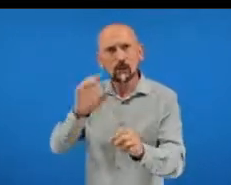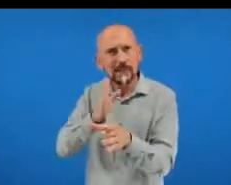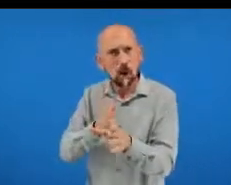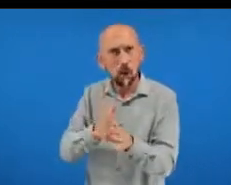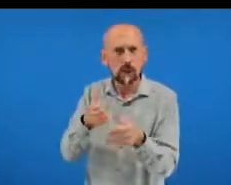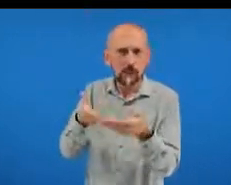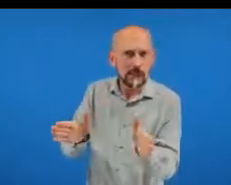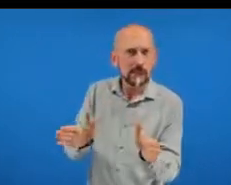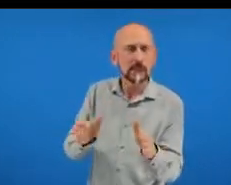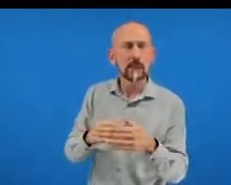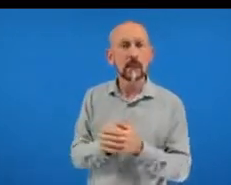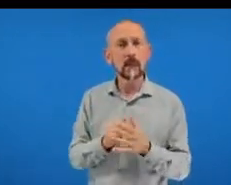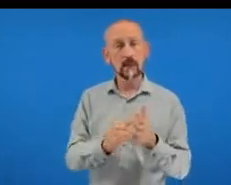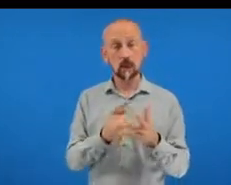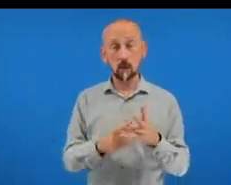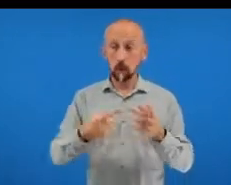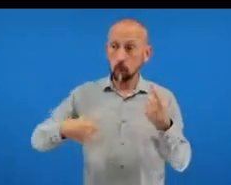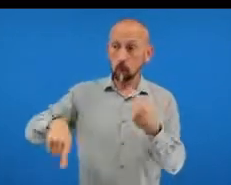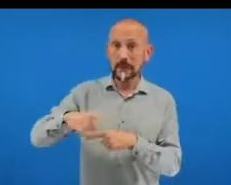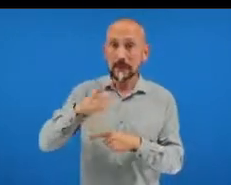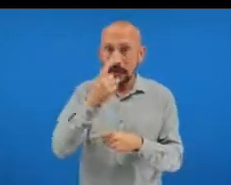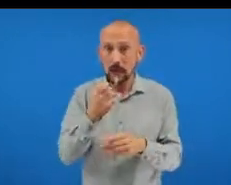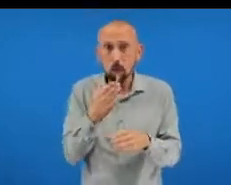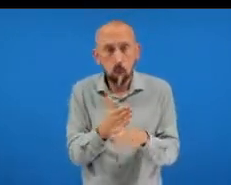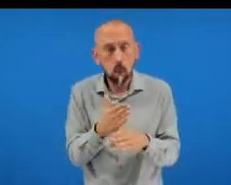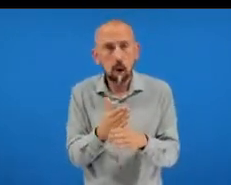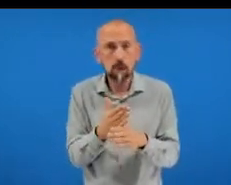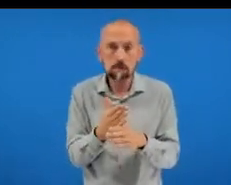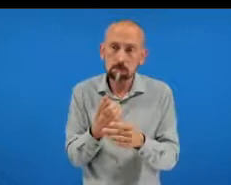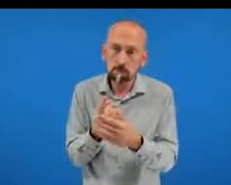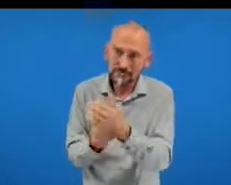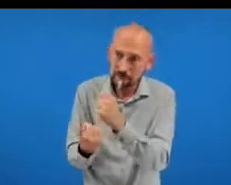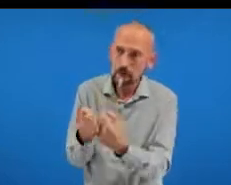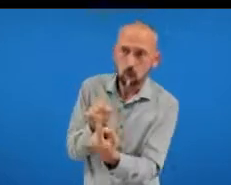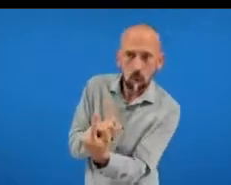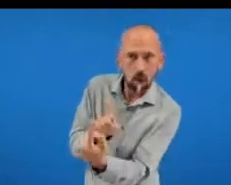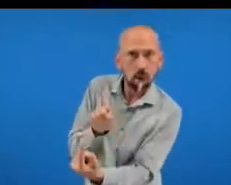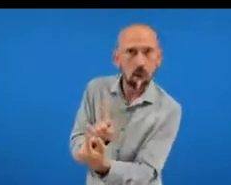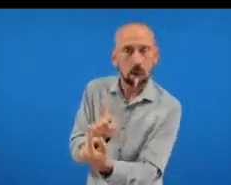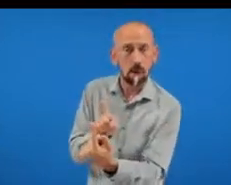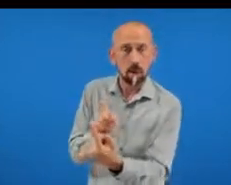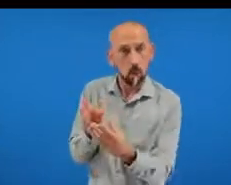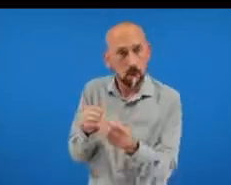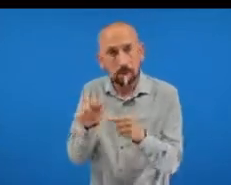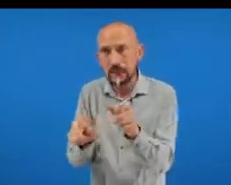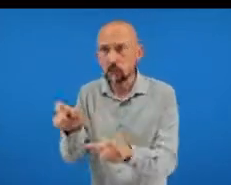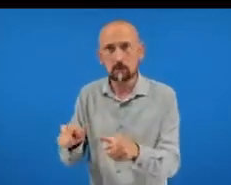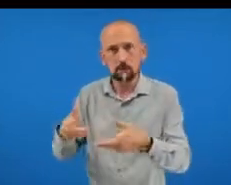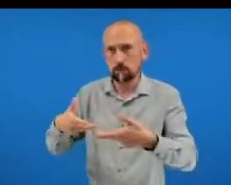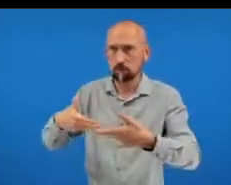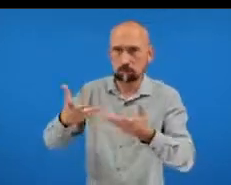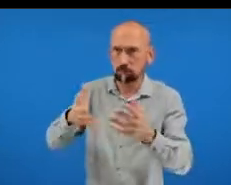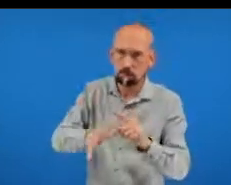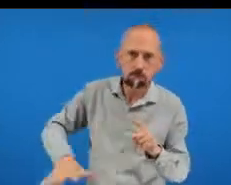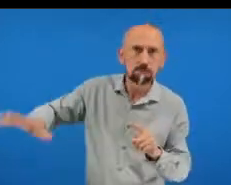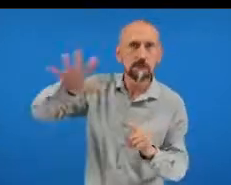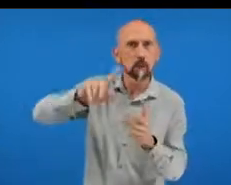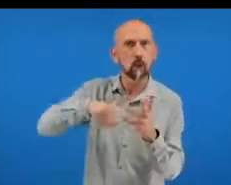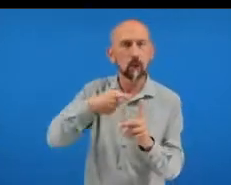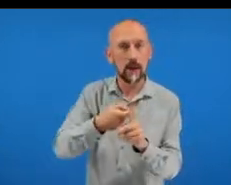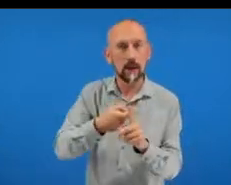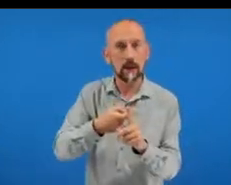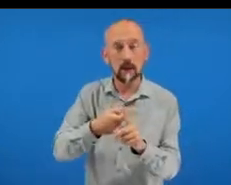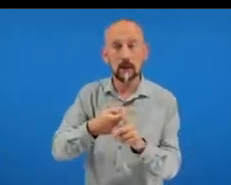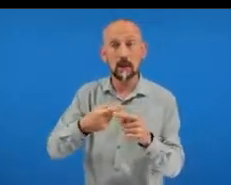can, yes, work individually with patients in practices right across the United Kingdom, that we can support the